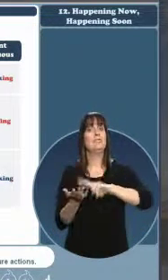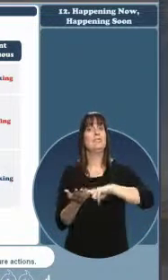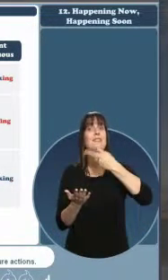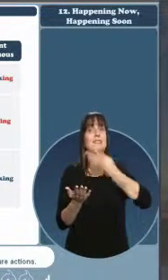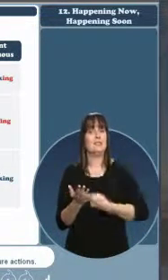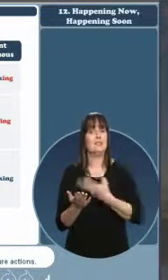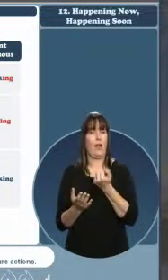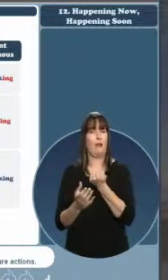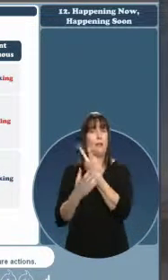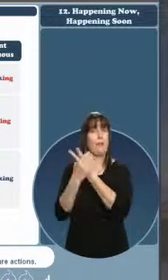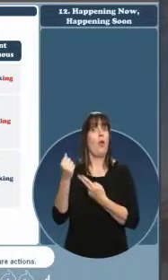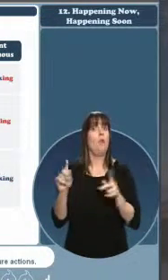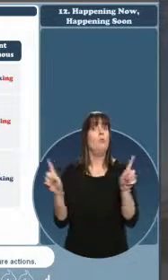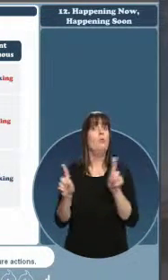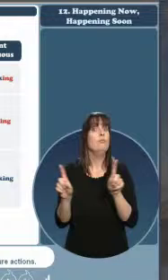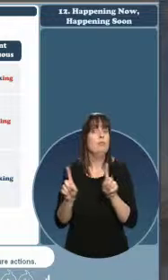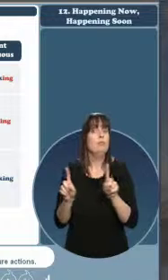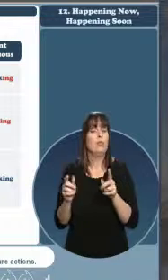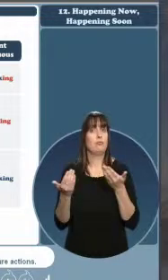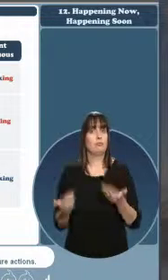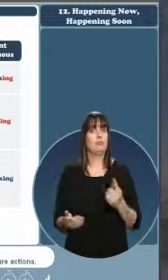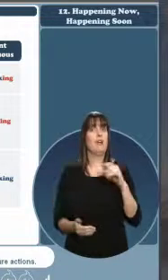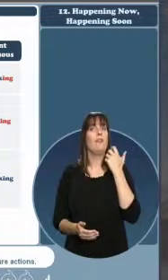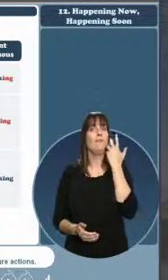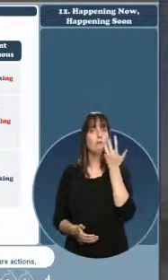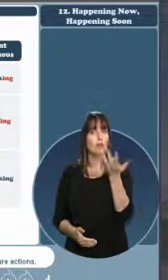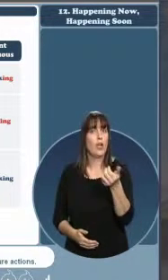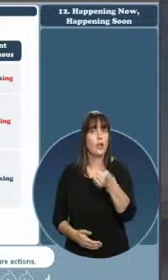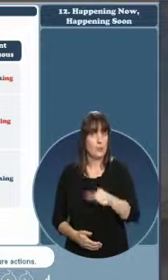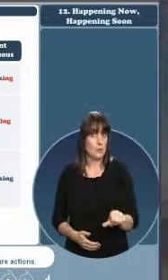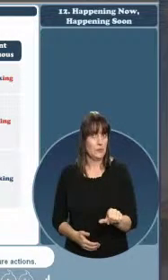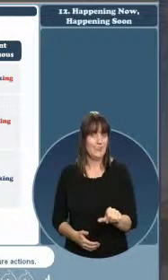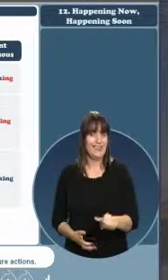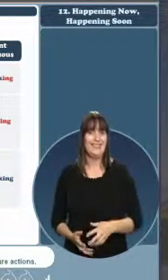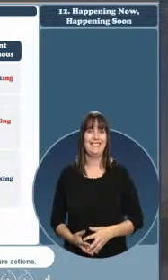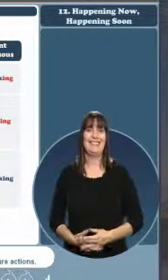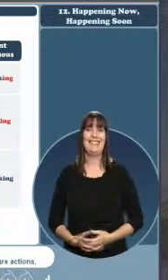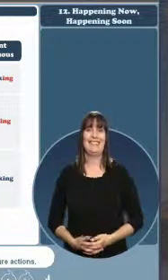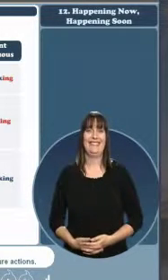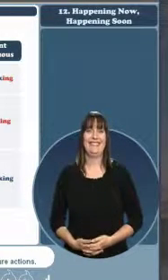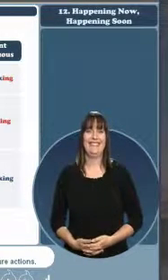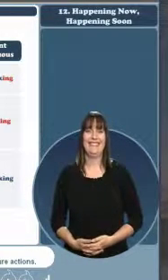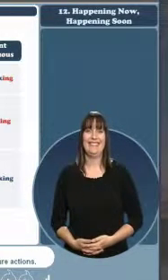the present continuous, which has both present and future uses.